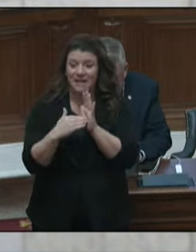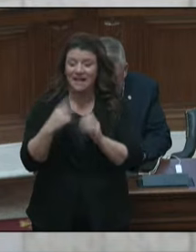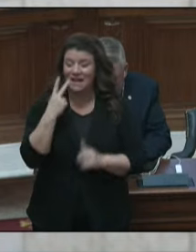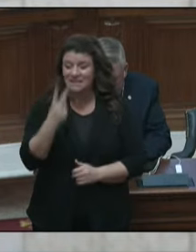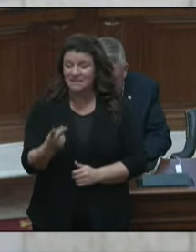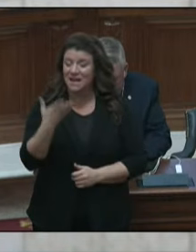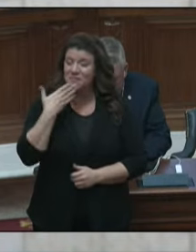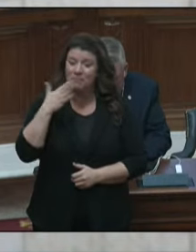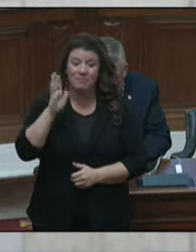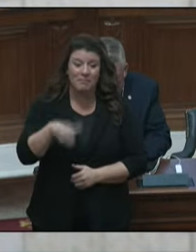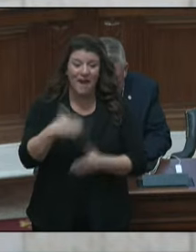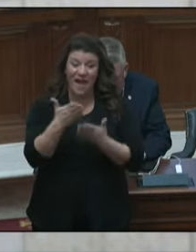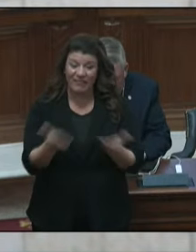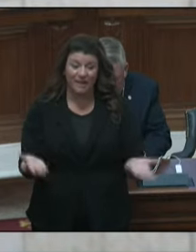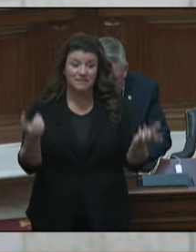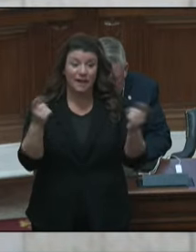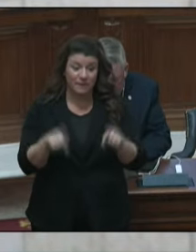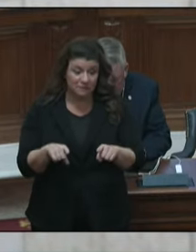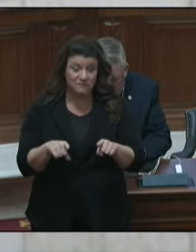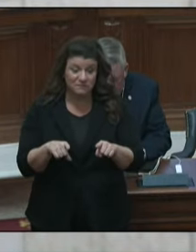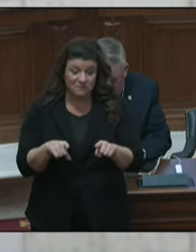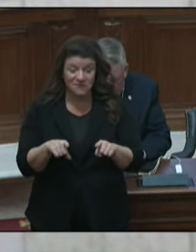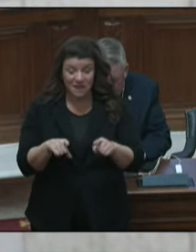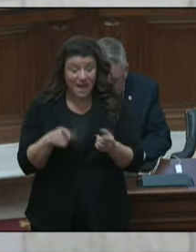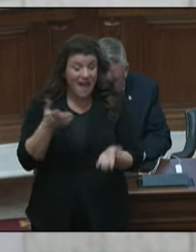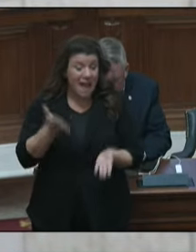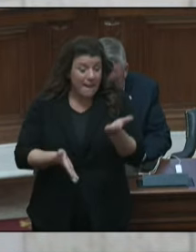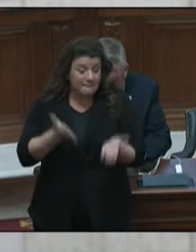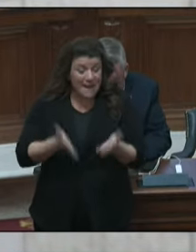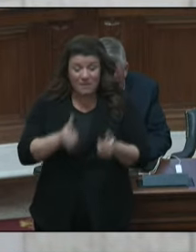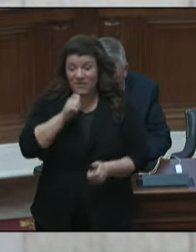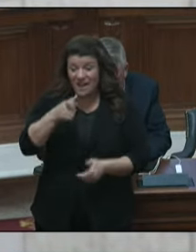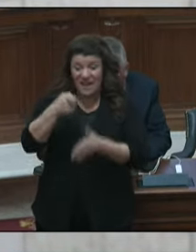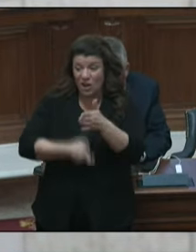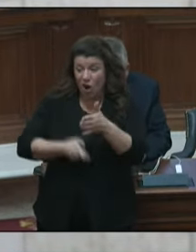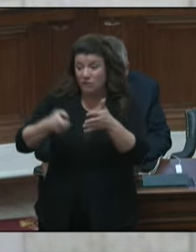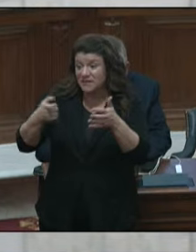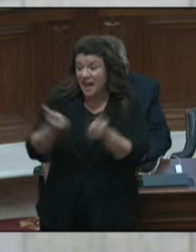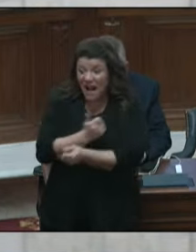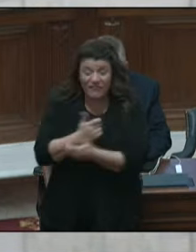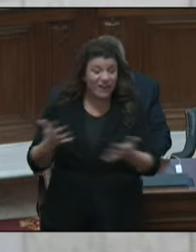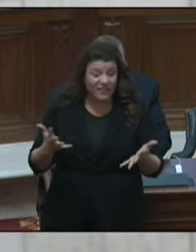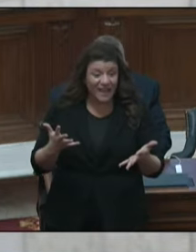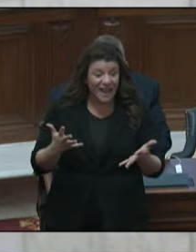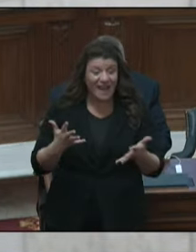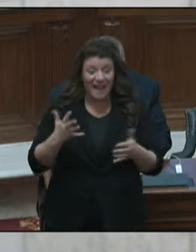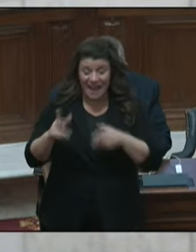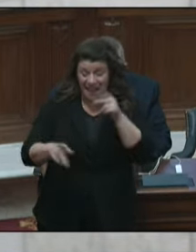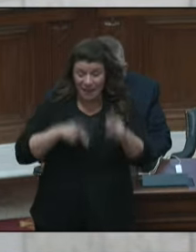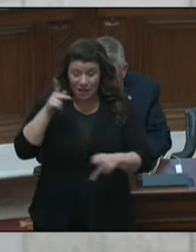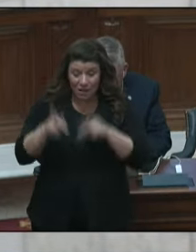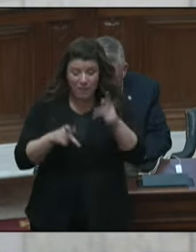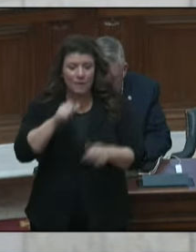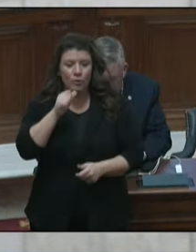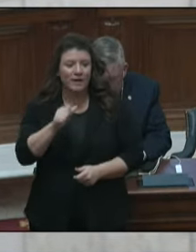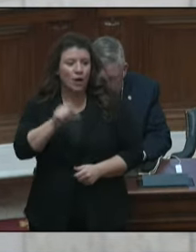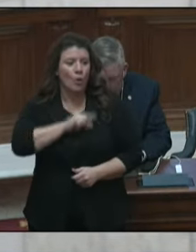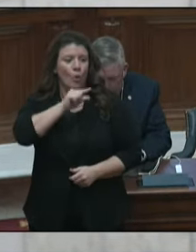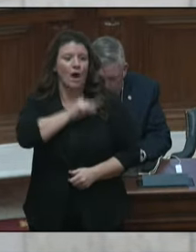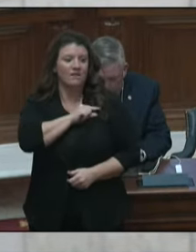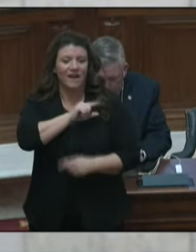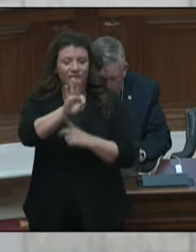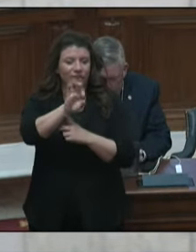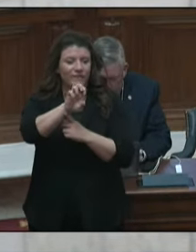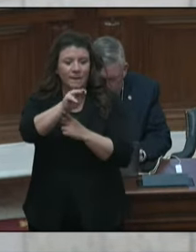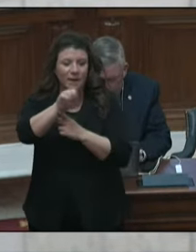seen bad things happen. And maybe they didn't cost all the money in the world. And the folks absolutely didn't qualify for